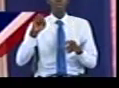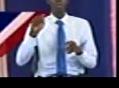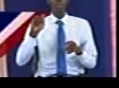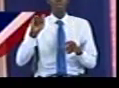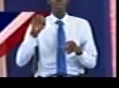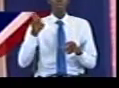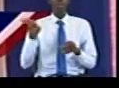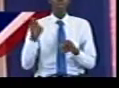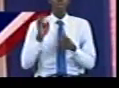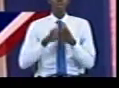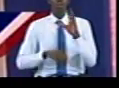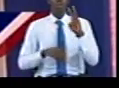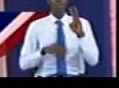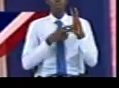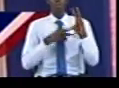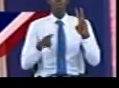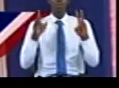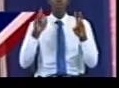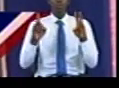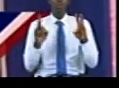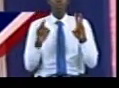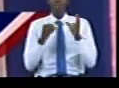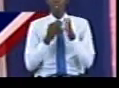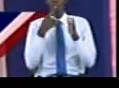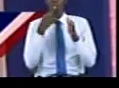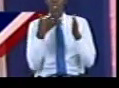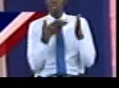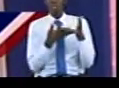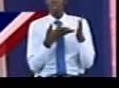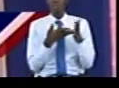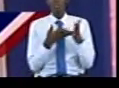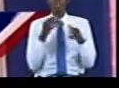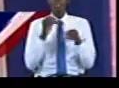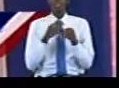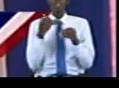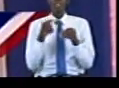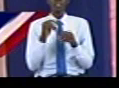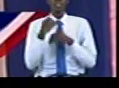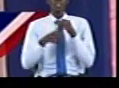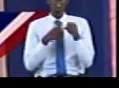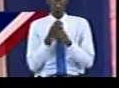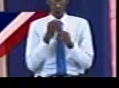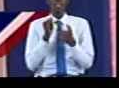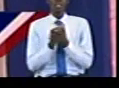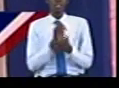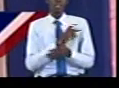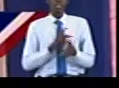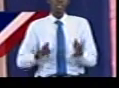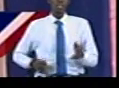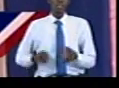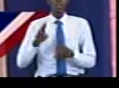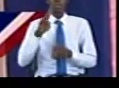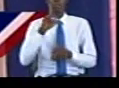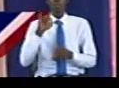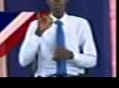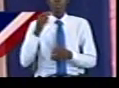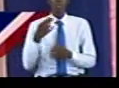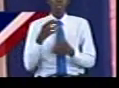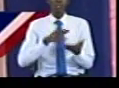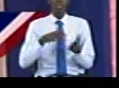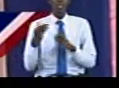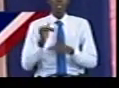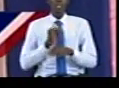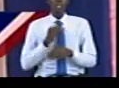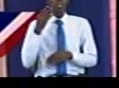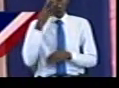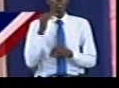6, we're reading from verse 1. It says, in the year that King Uzziah died, I saw also the Lord sitting upon his